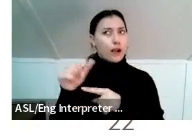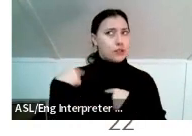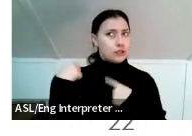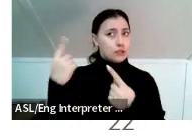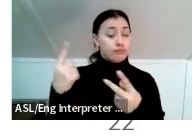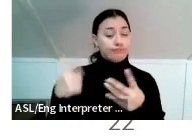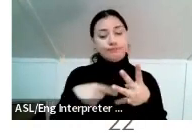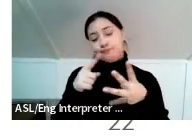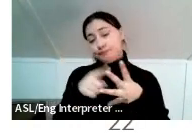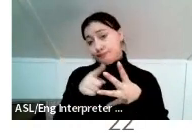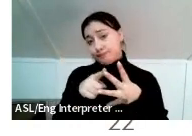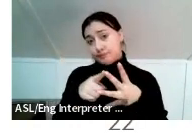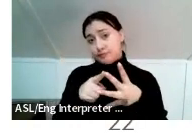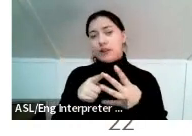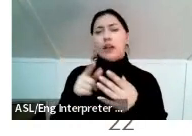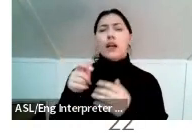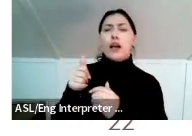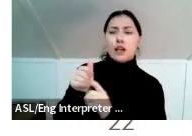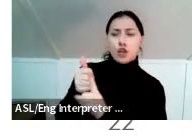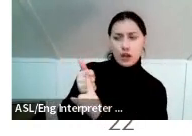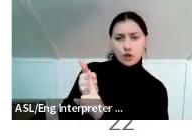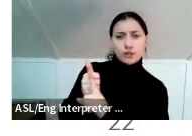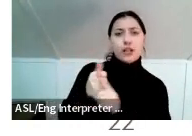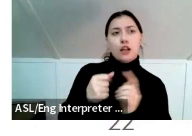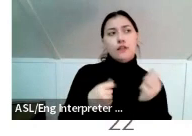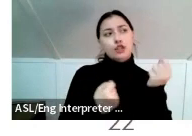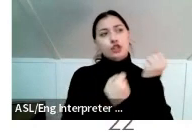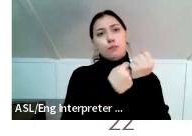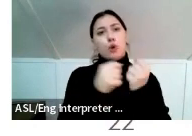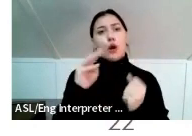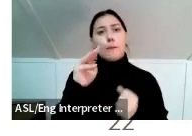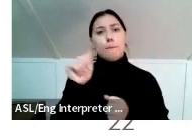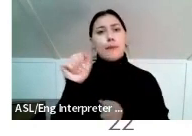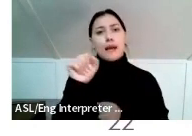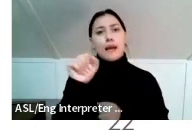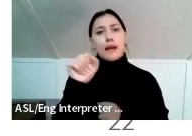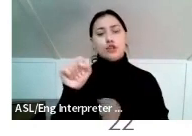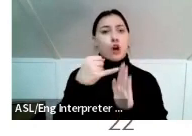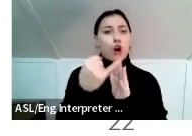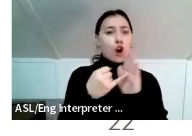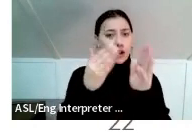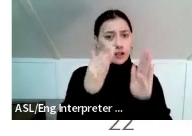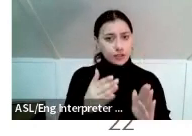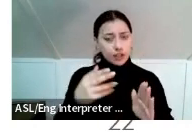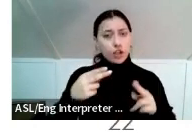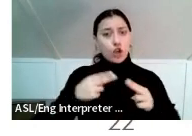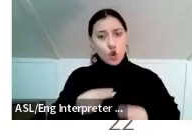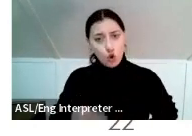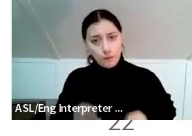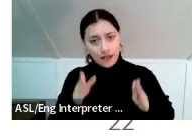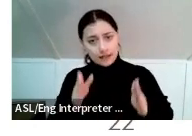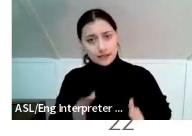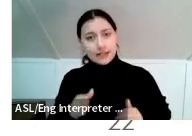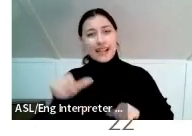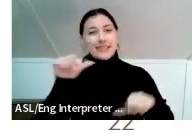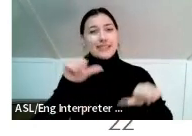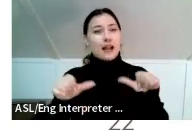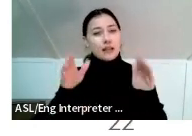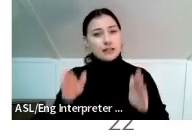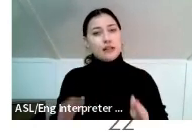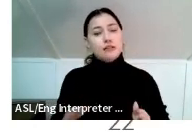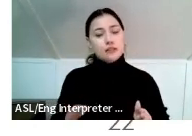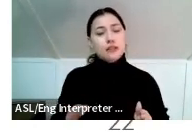two, how does the applicant support Massachusetts artists, humanists, and scientists? And both